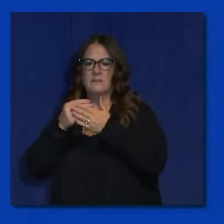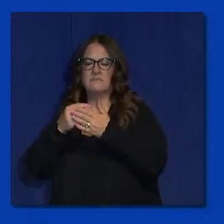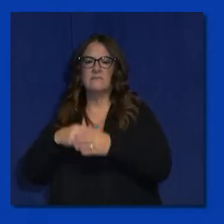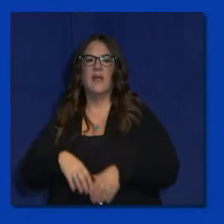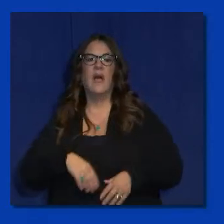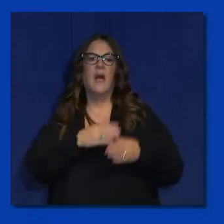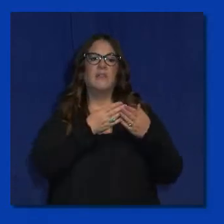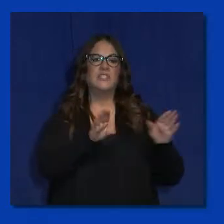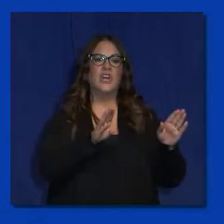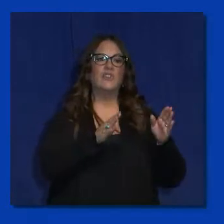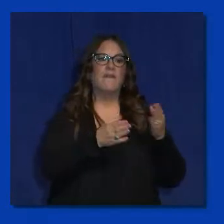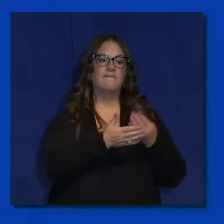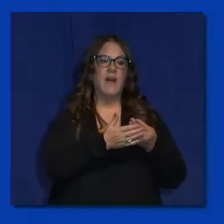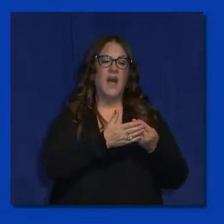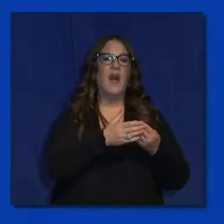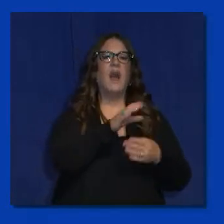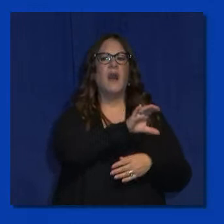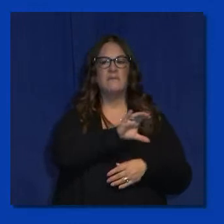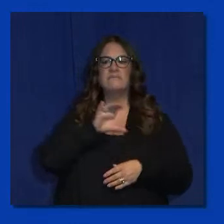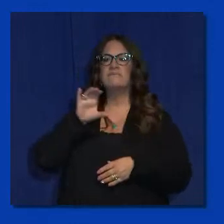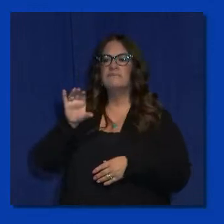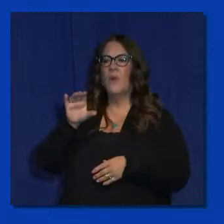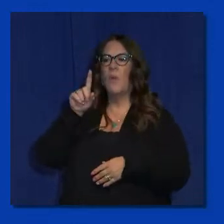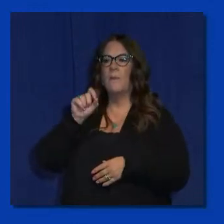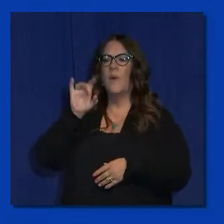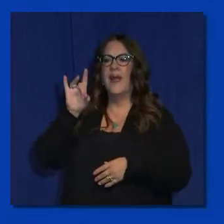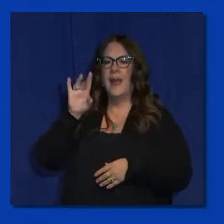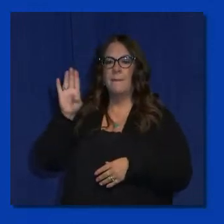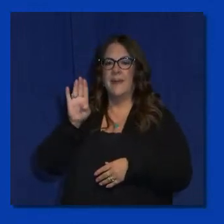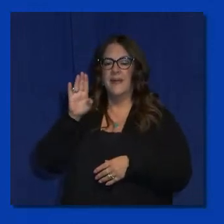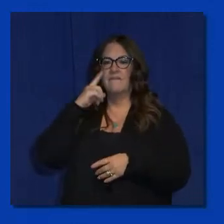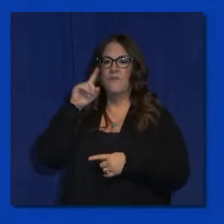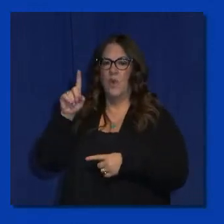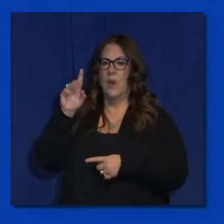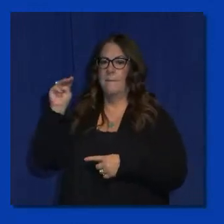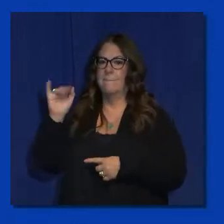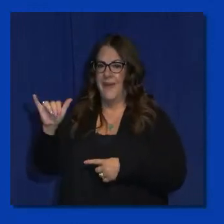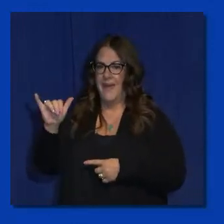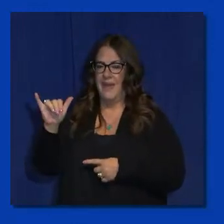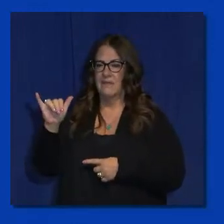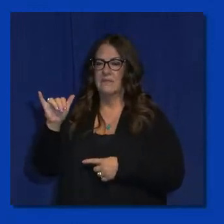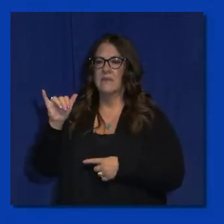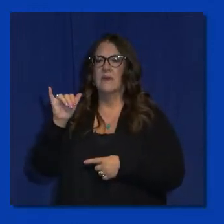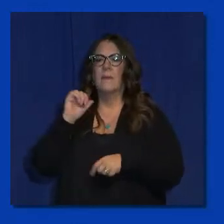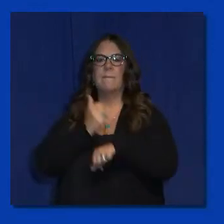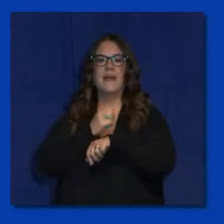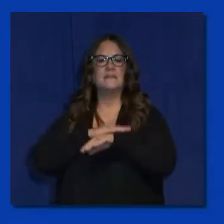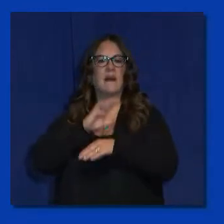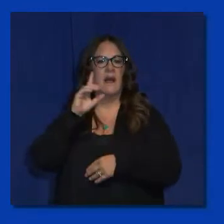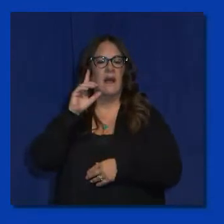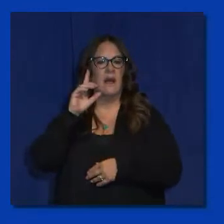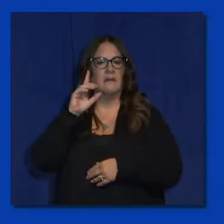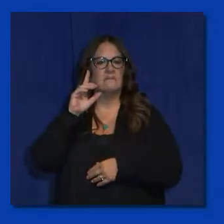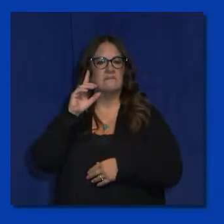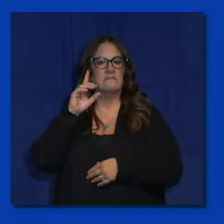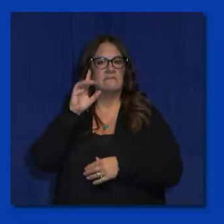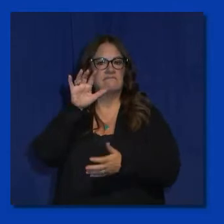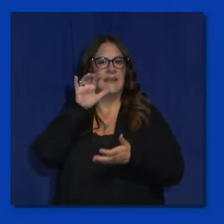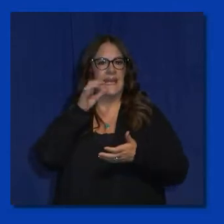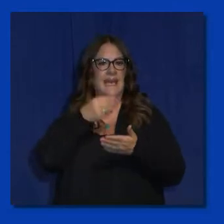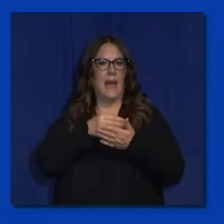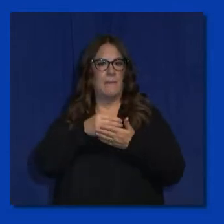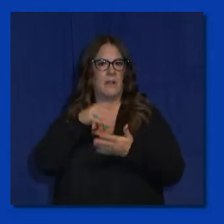fund contributions by an additional $1.8 billion in May for capital. By the way, another, it's not in